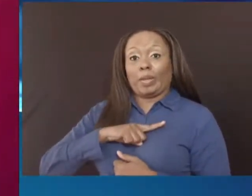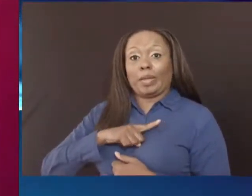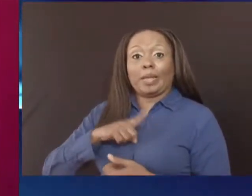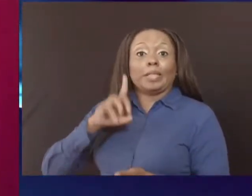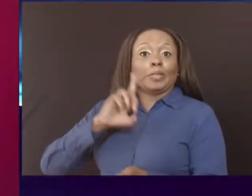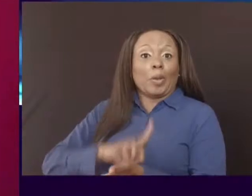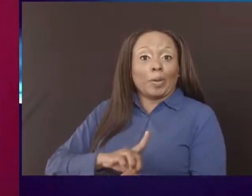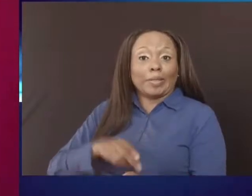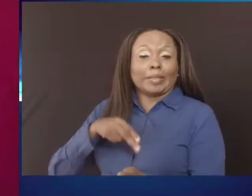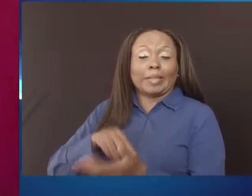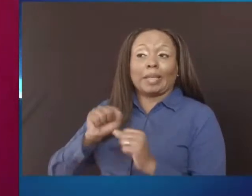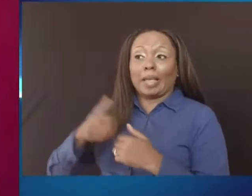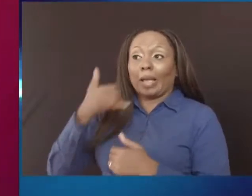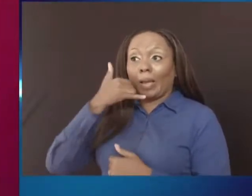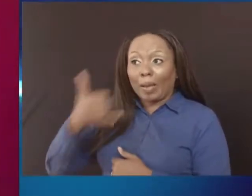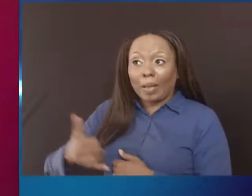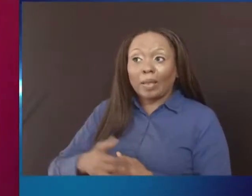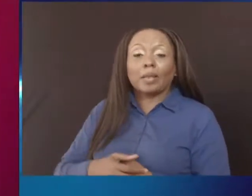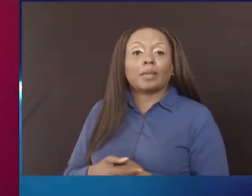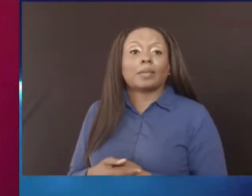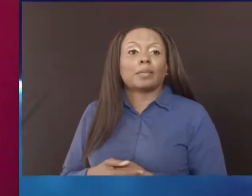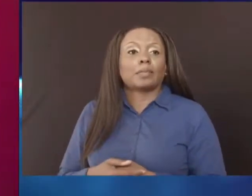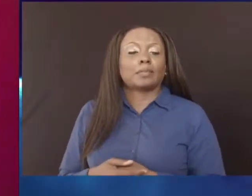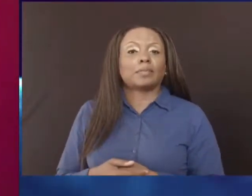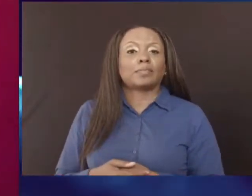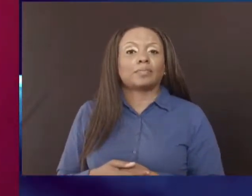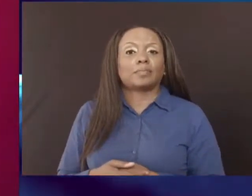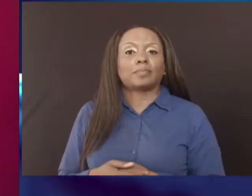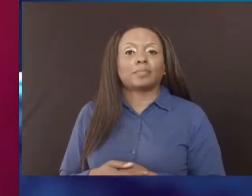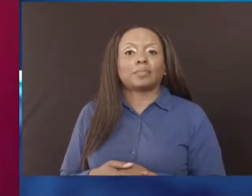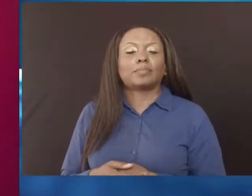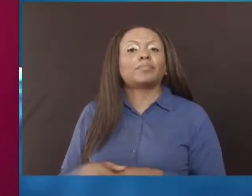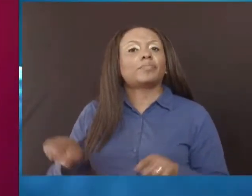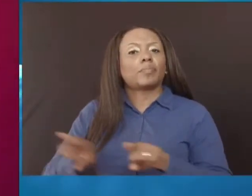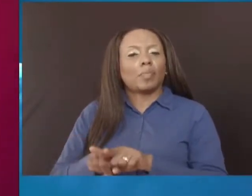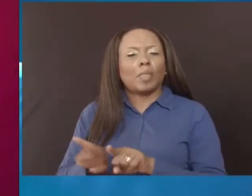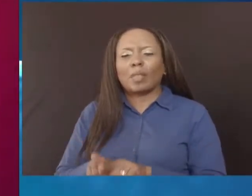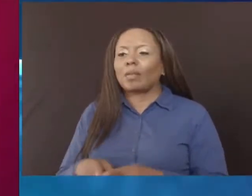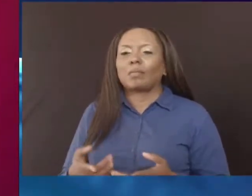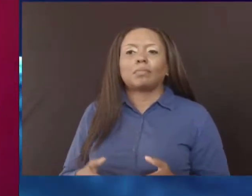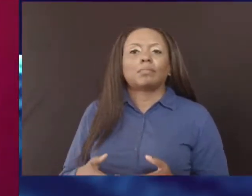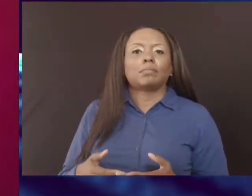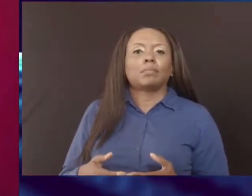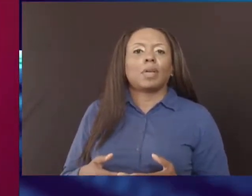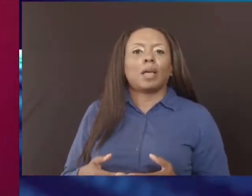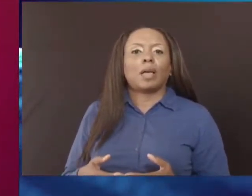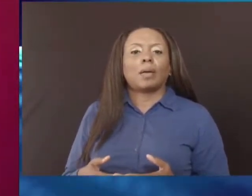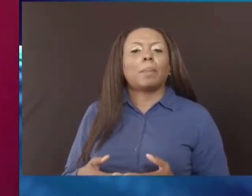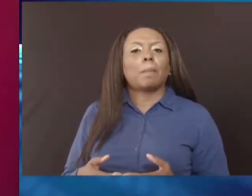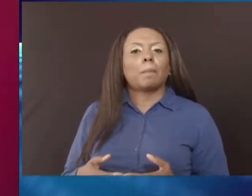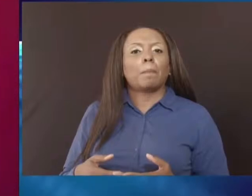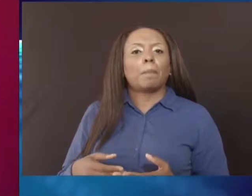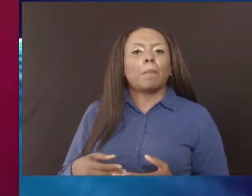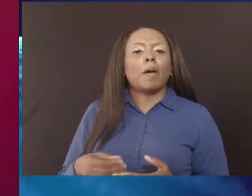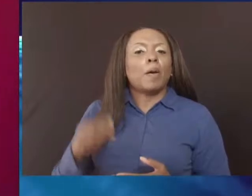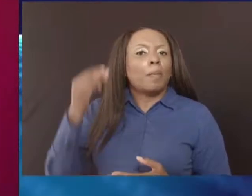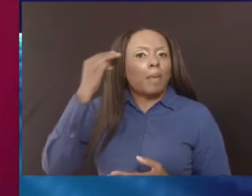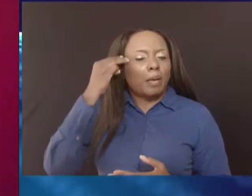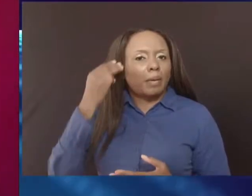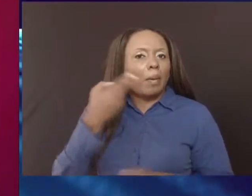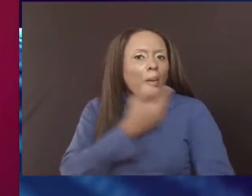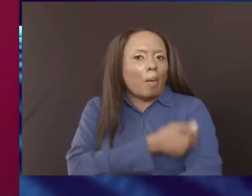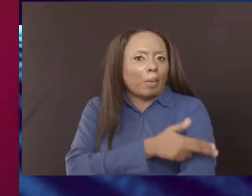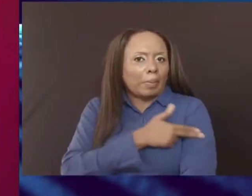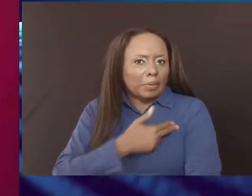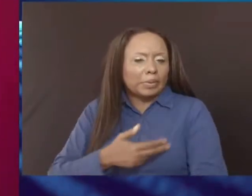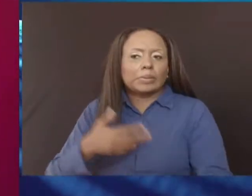psychological and the psychiatric services of the psychiatric hospital. So we do have support coming from in-house, but